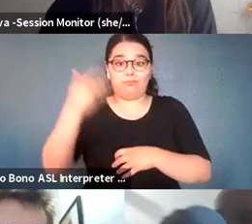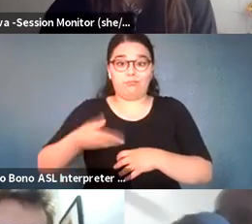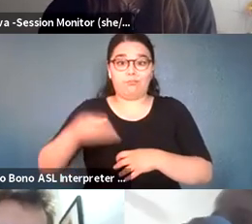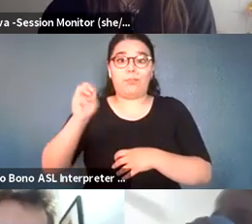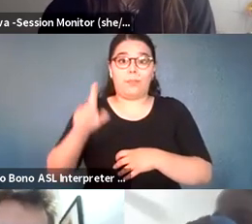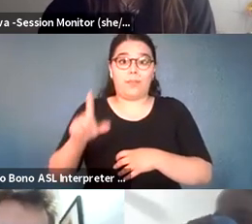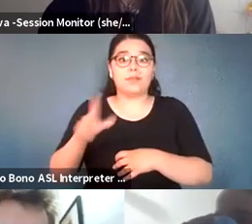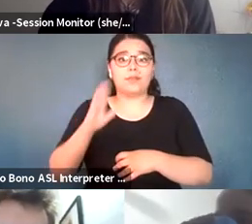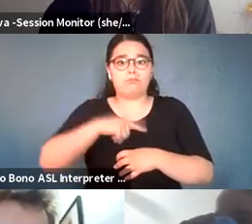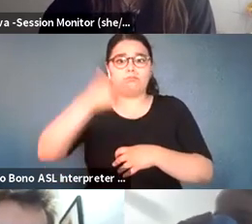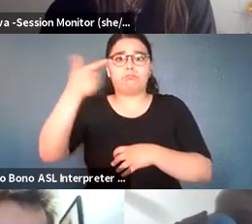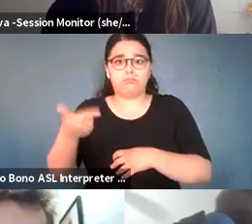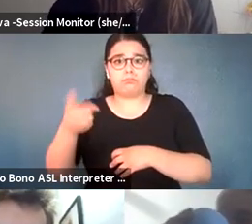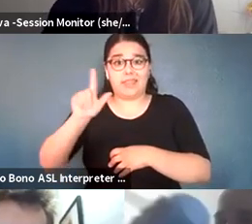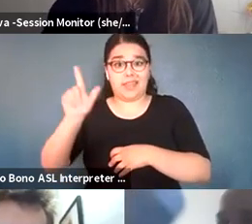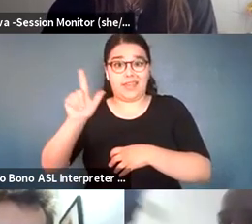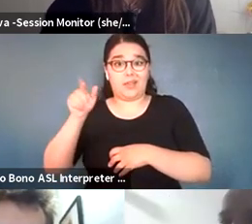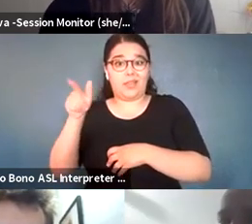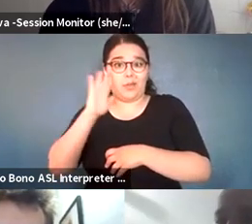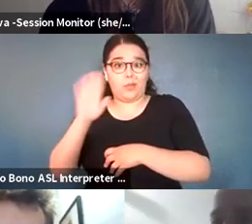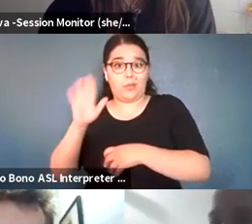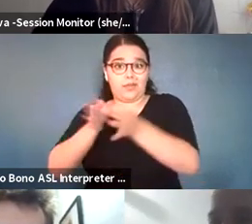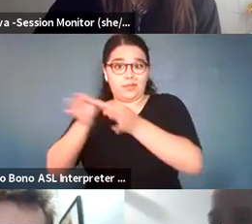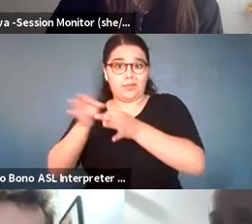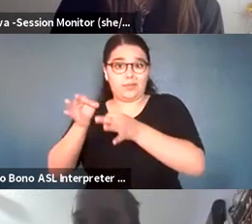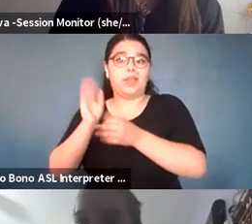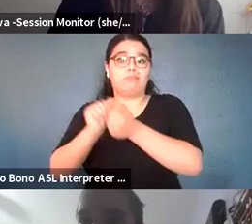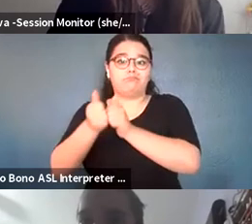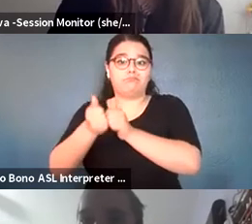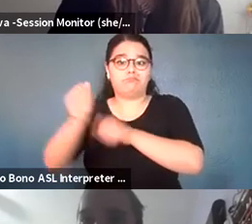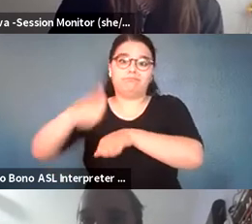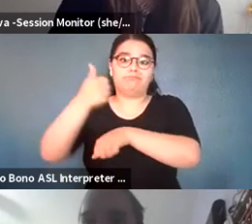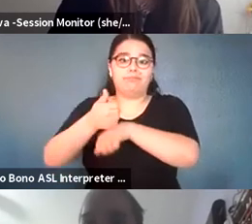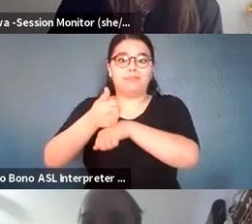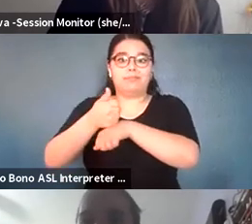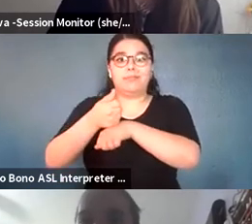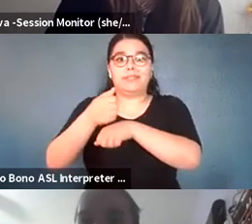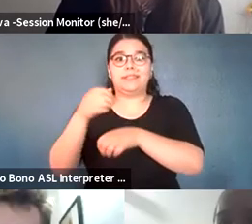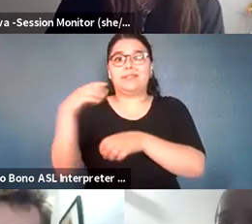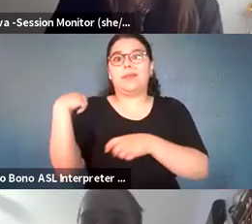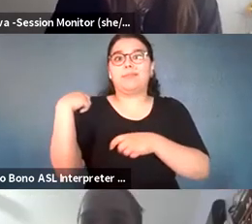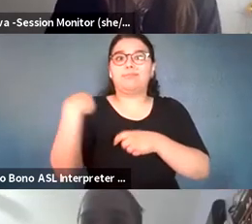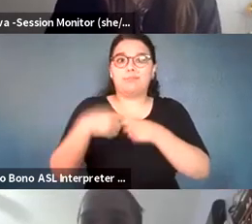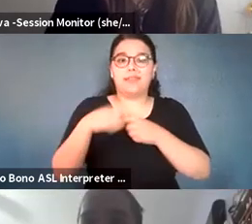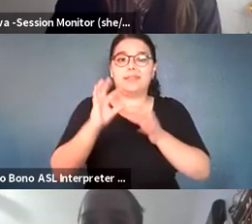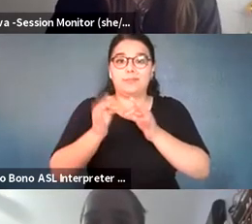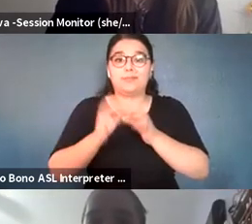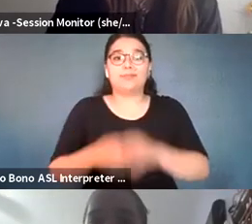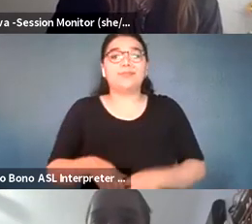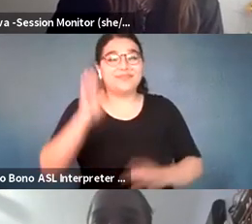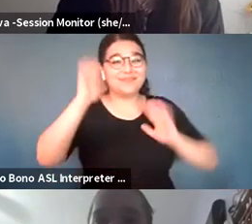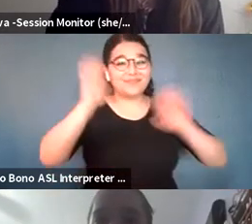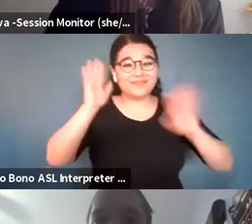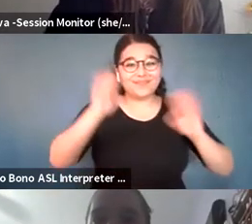up before we get going. All right, thank you, Eva. Gracias, Eva. Hola a todos, soy